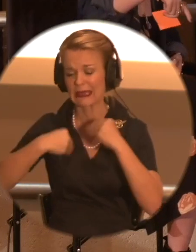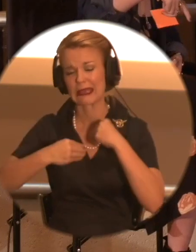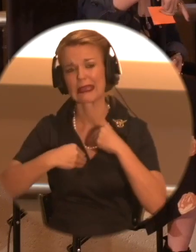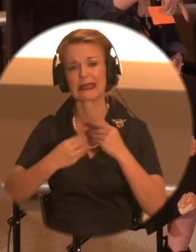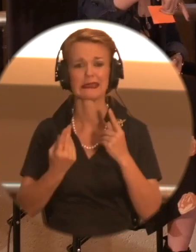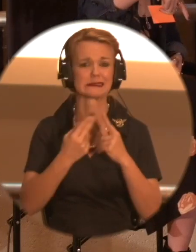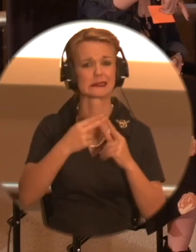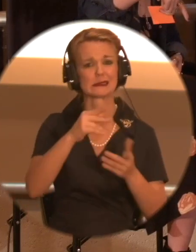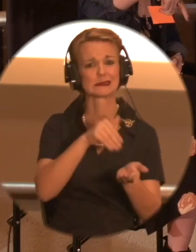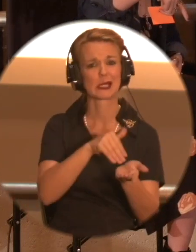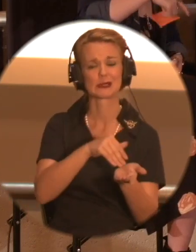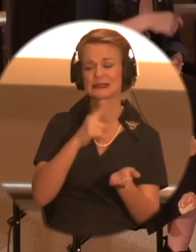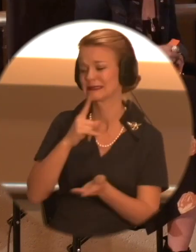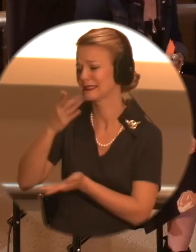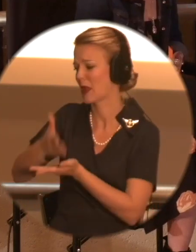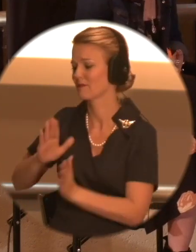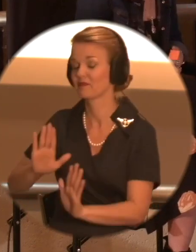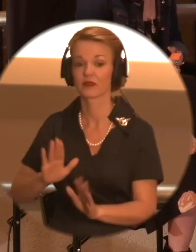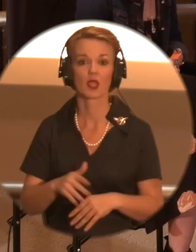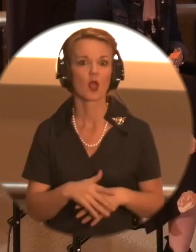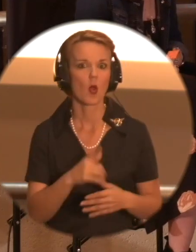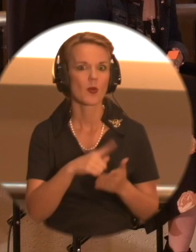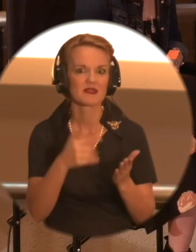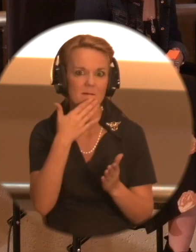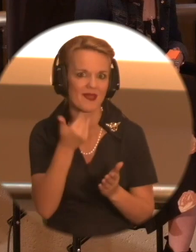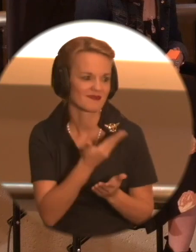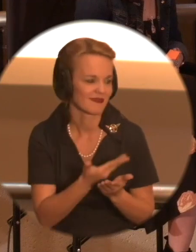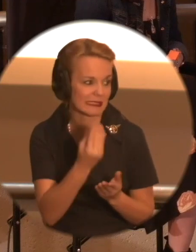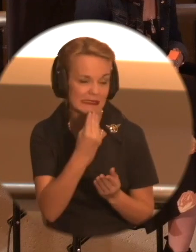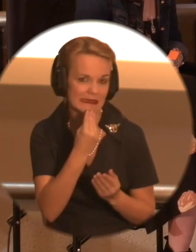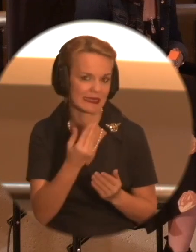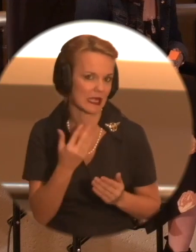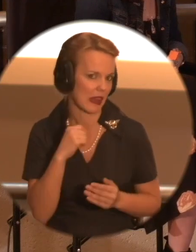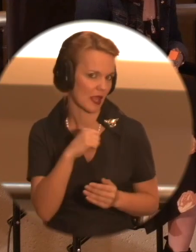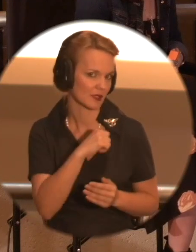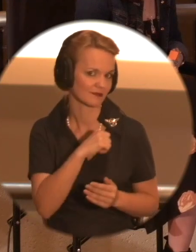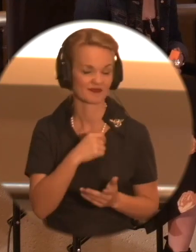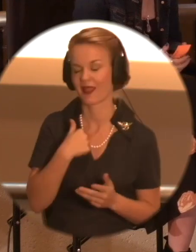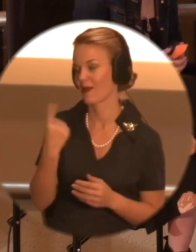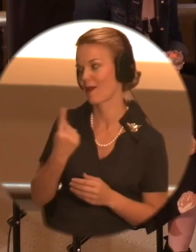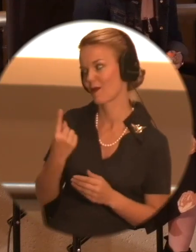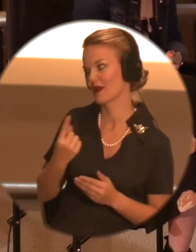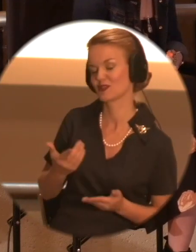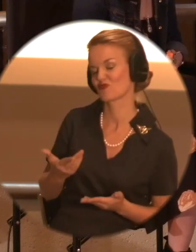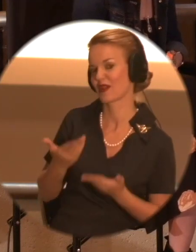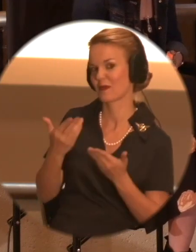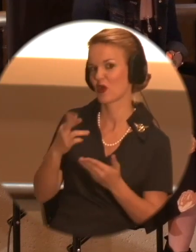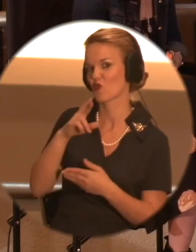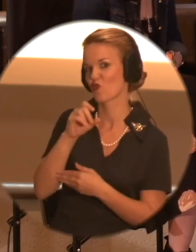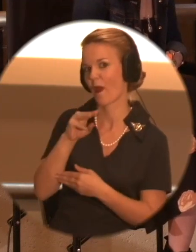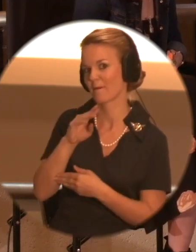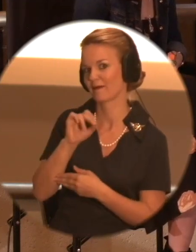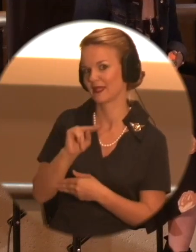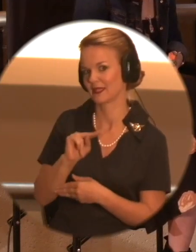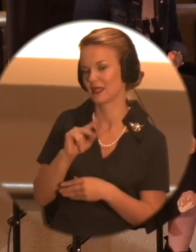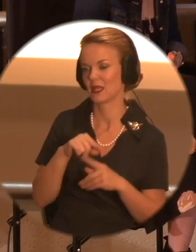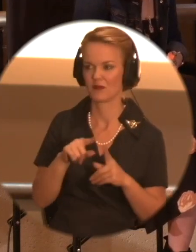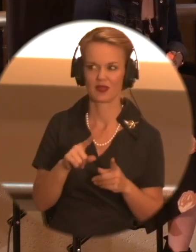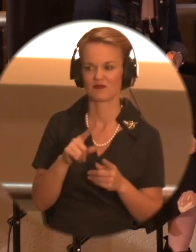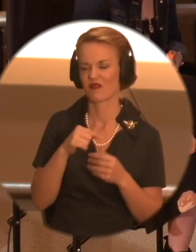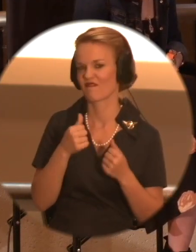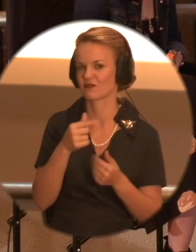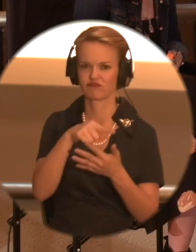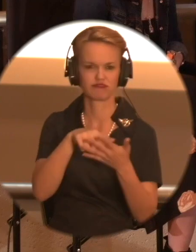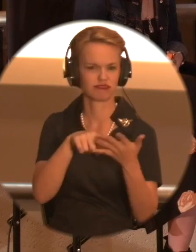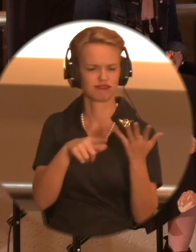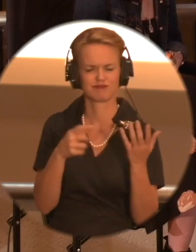love it. What's the best thing to eat here in Atlanta? There is a lot to eat in Atlanta. I always recommend ramen. I'm a huge ramen nerd. Pho places, things like that. So